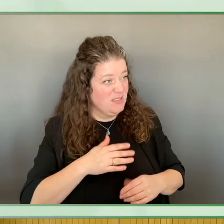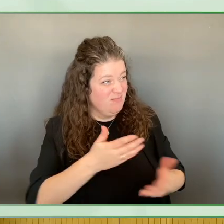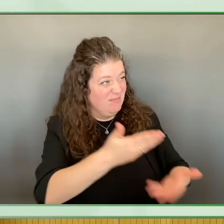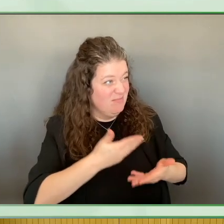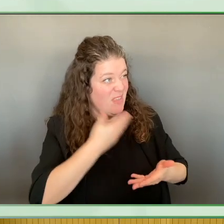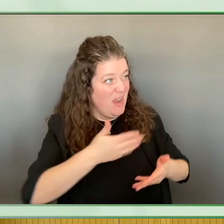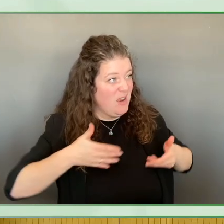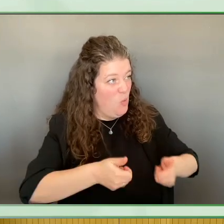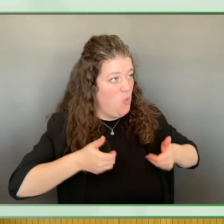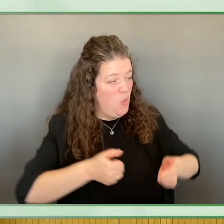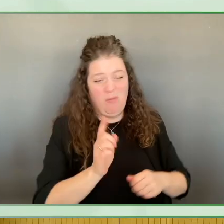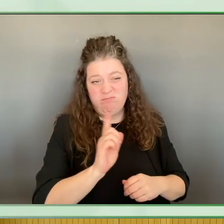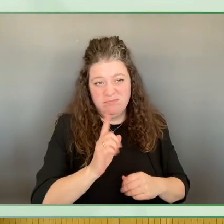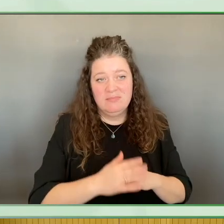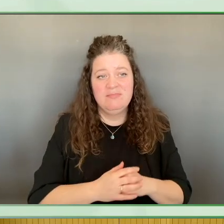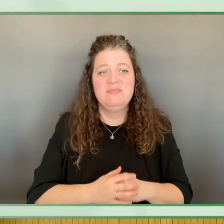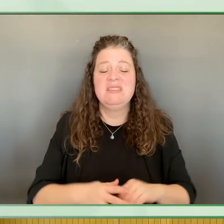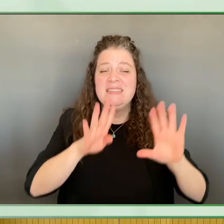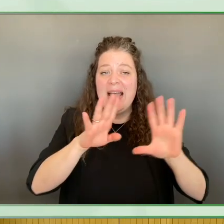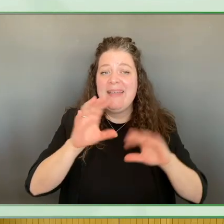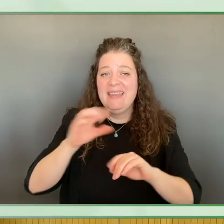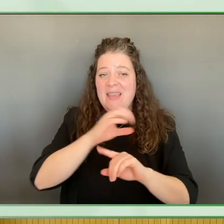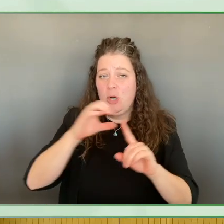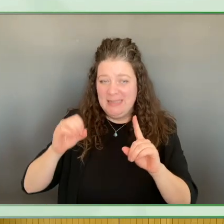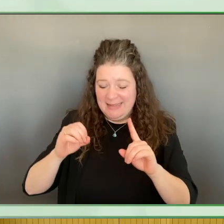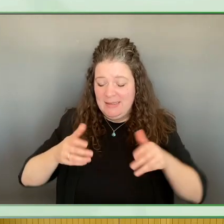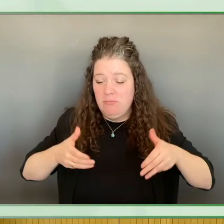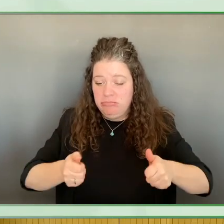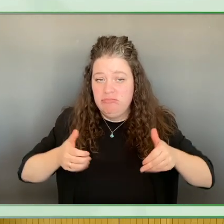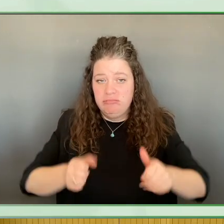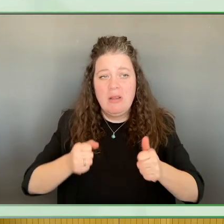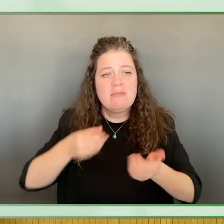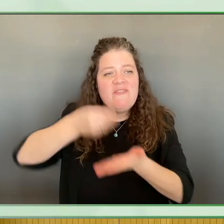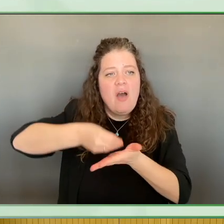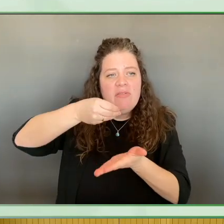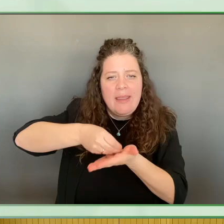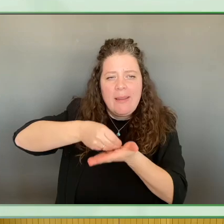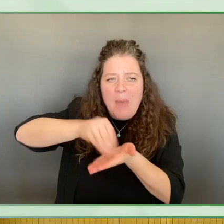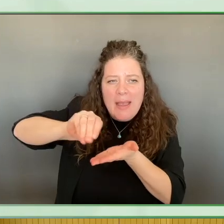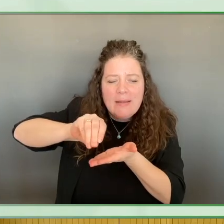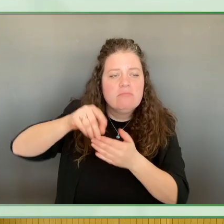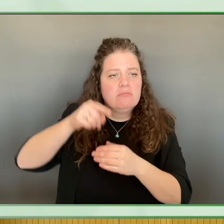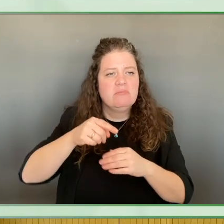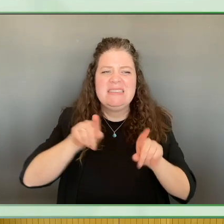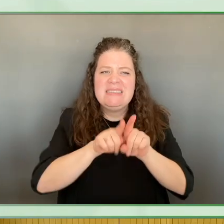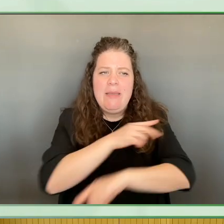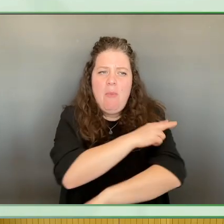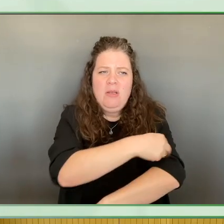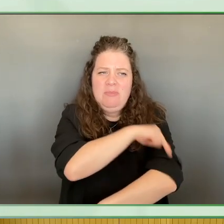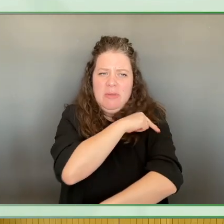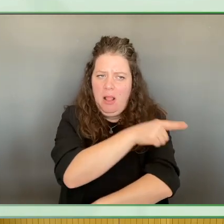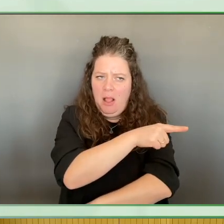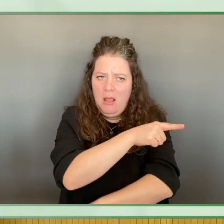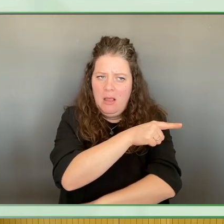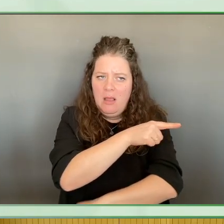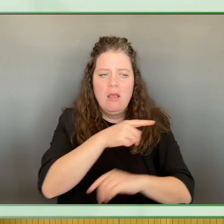provisioned are hospital-grade wheelchairs that are not meant for community use or day-to-day use. This I've seen practically